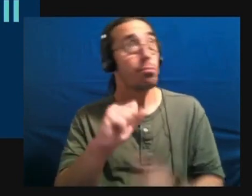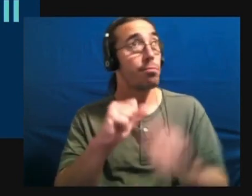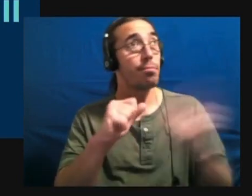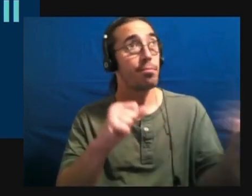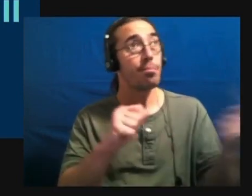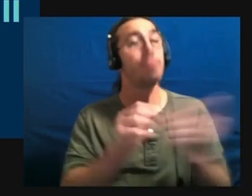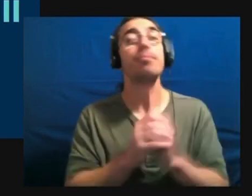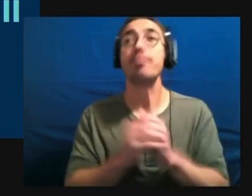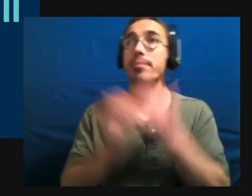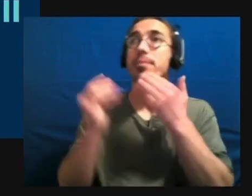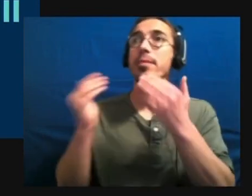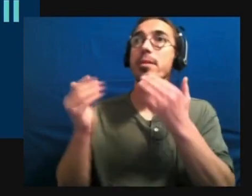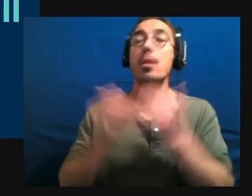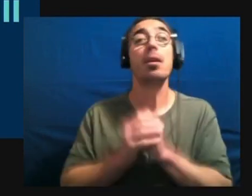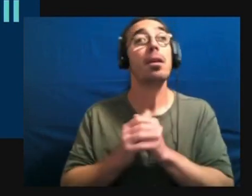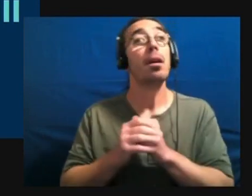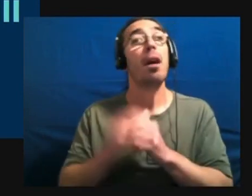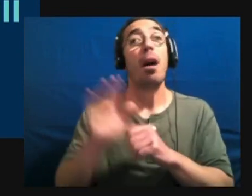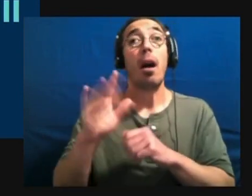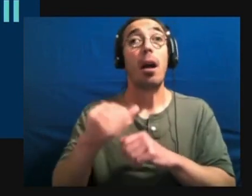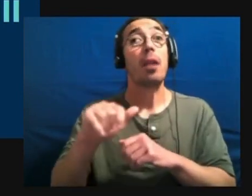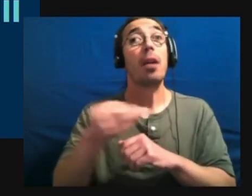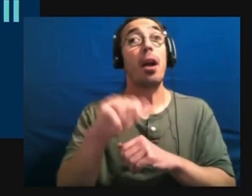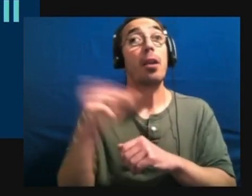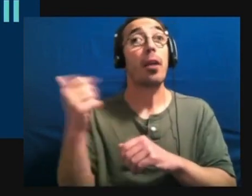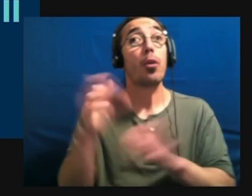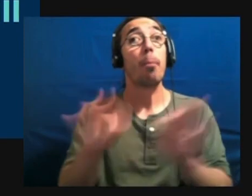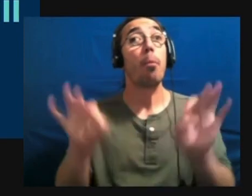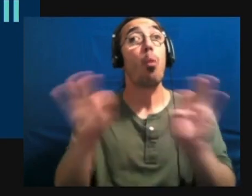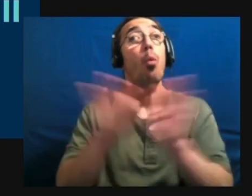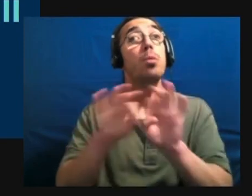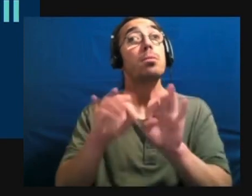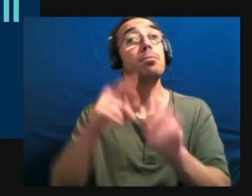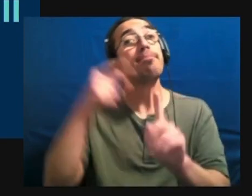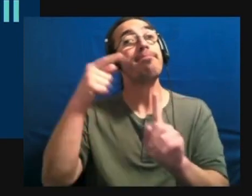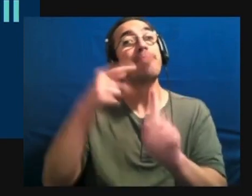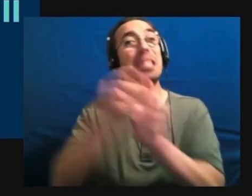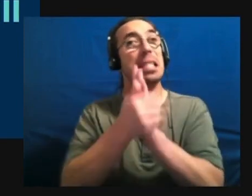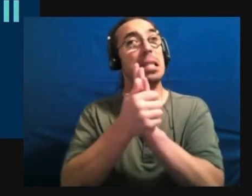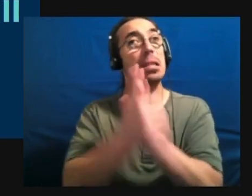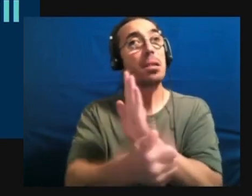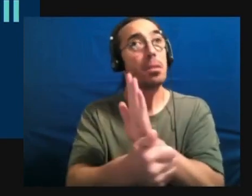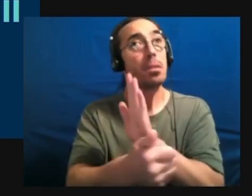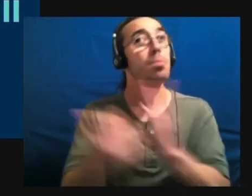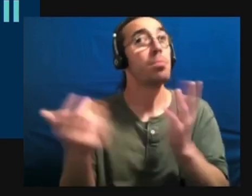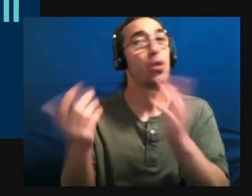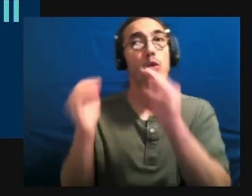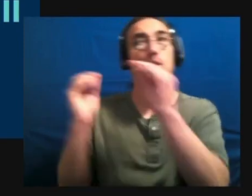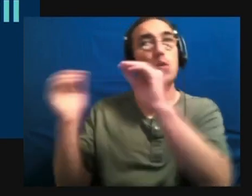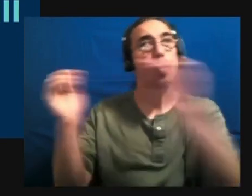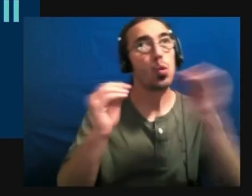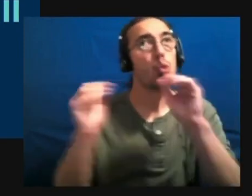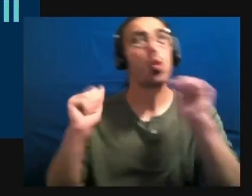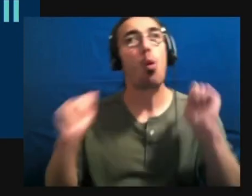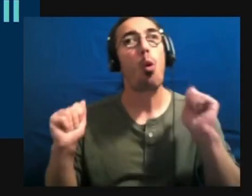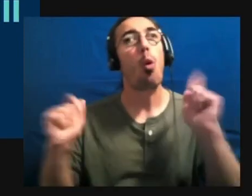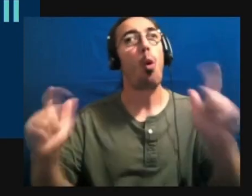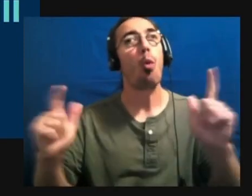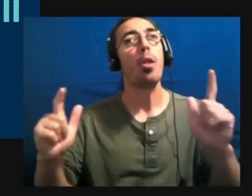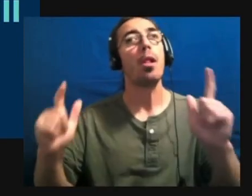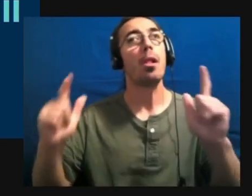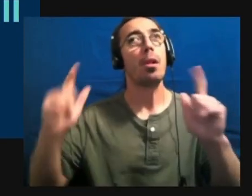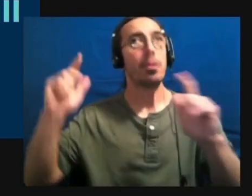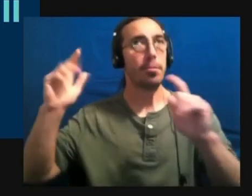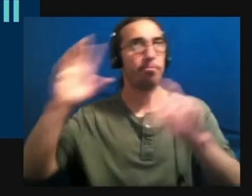Thanks. Another super important skill that needs to be taught to all autistic children